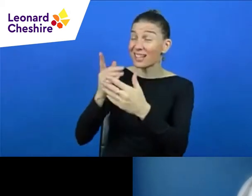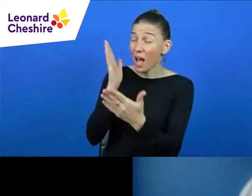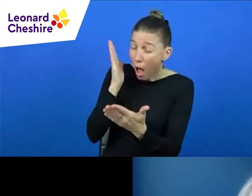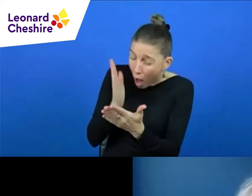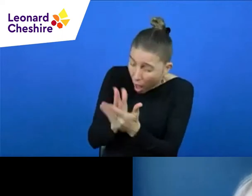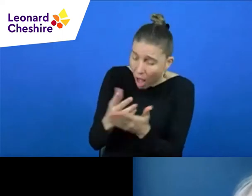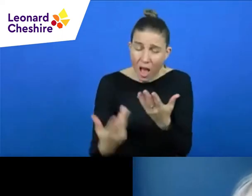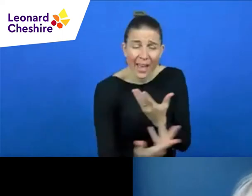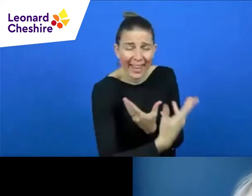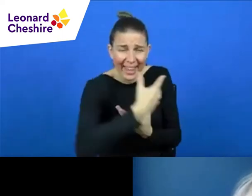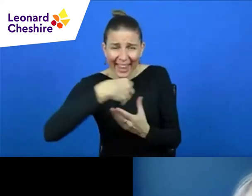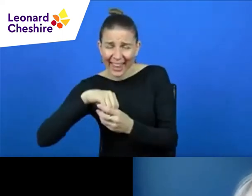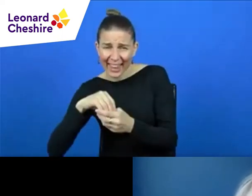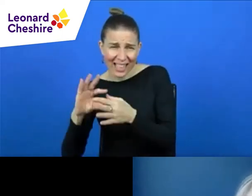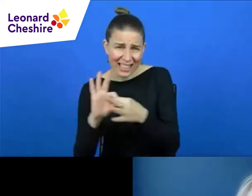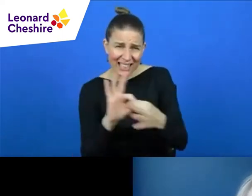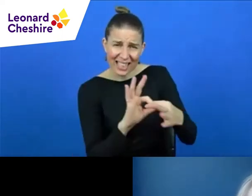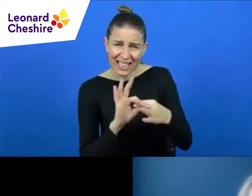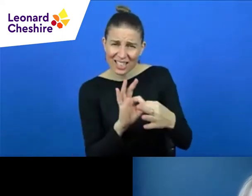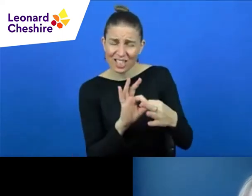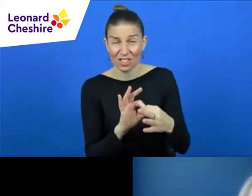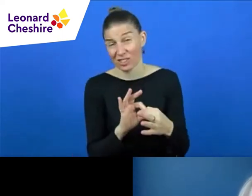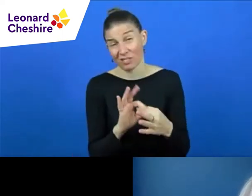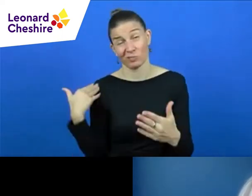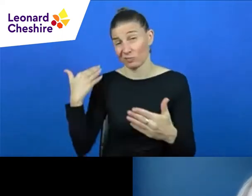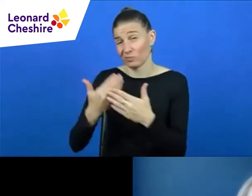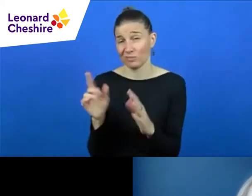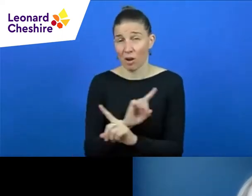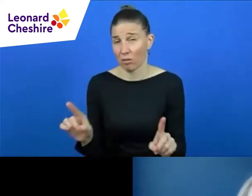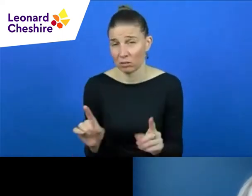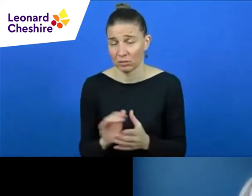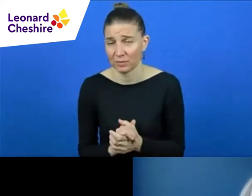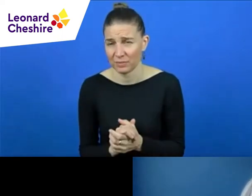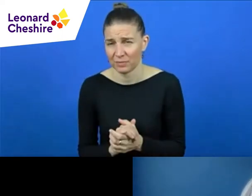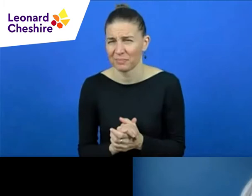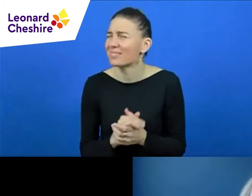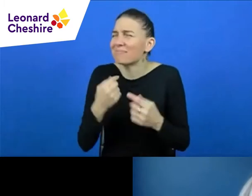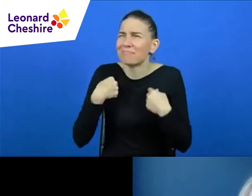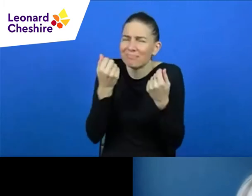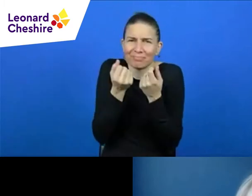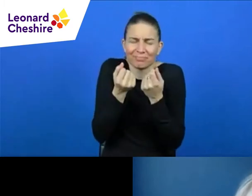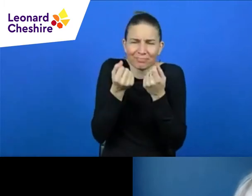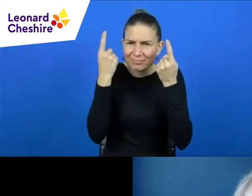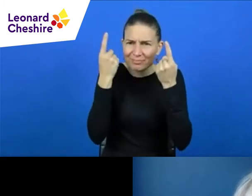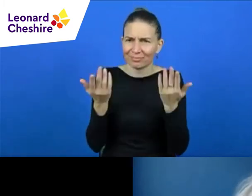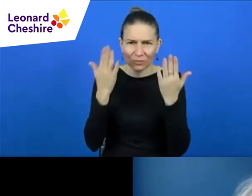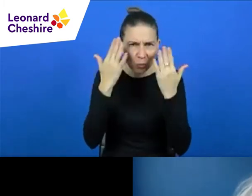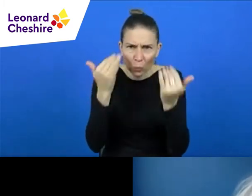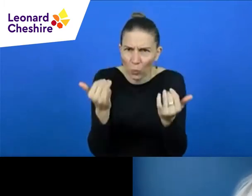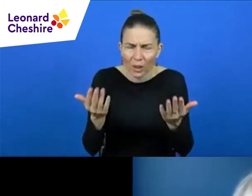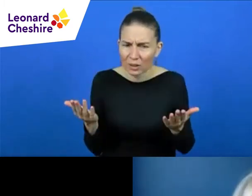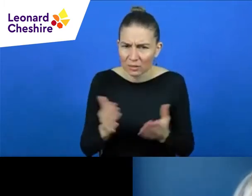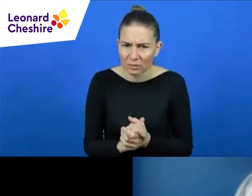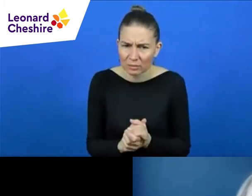And I don't understand why that is true. But what we do understand is there are great pockets and